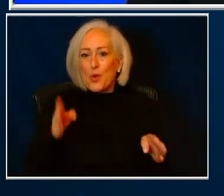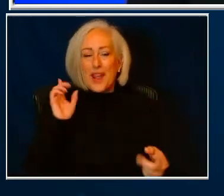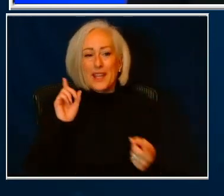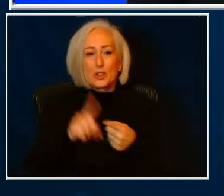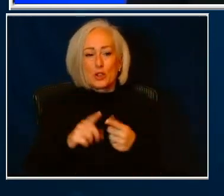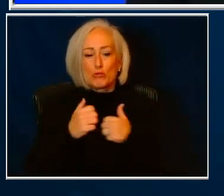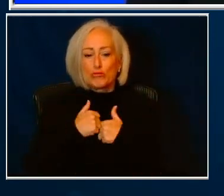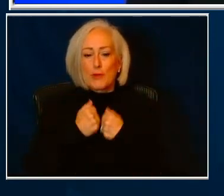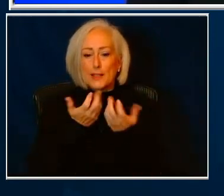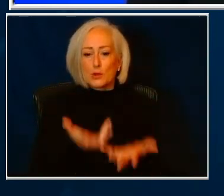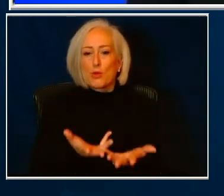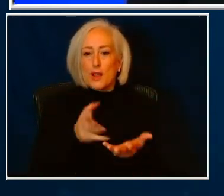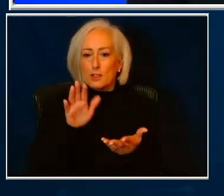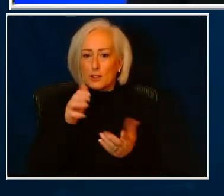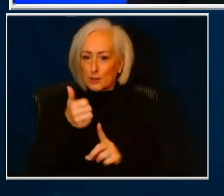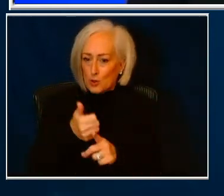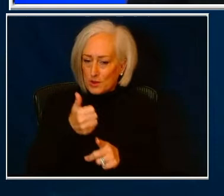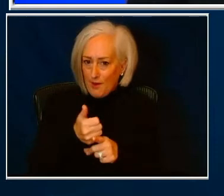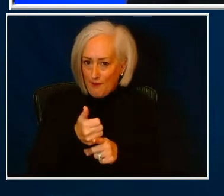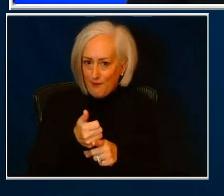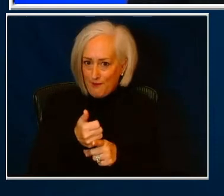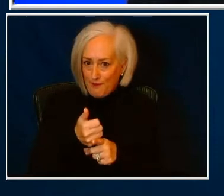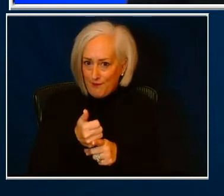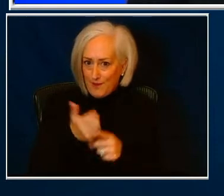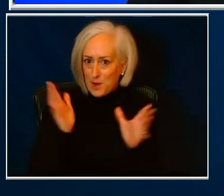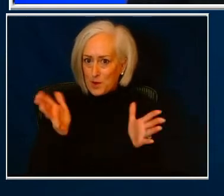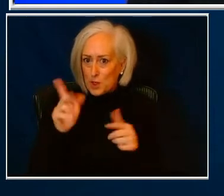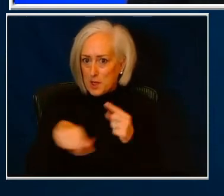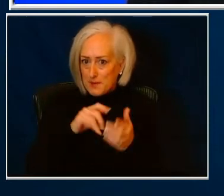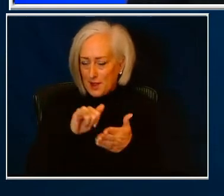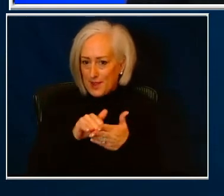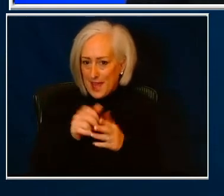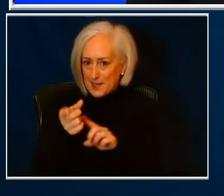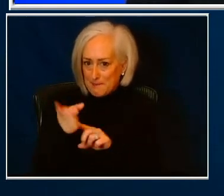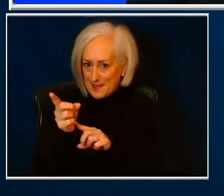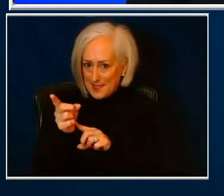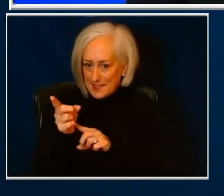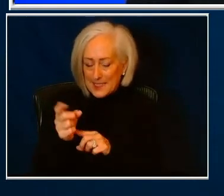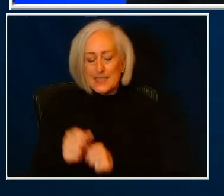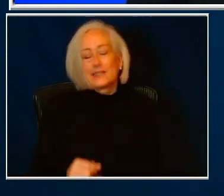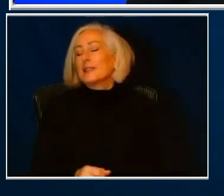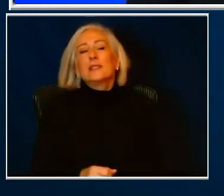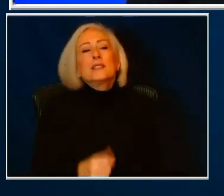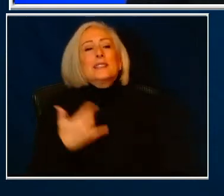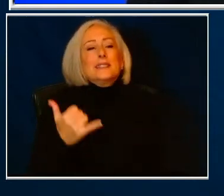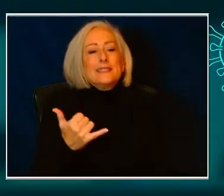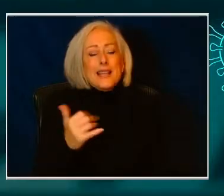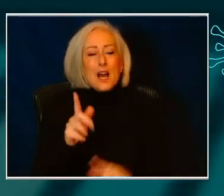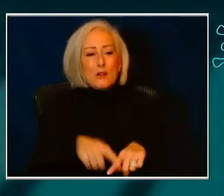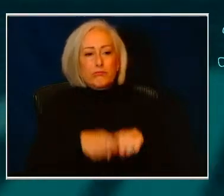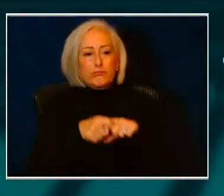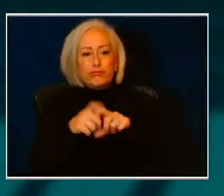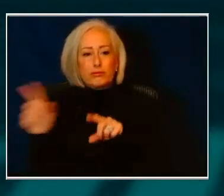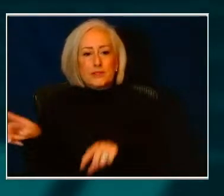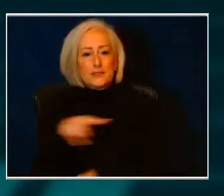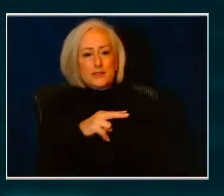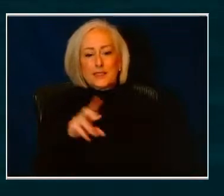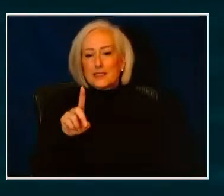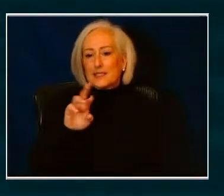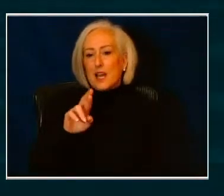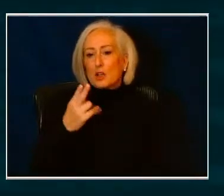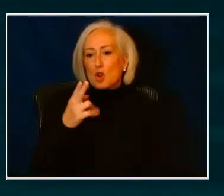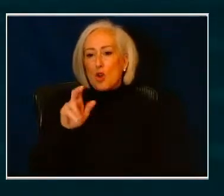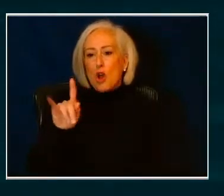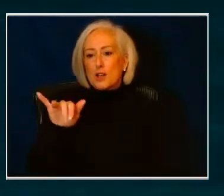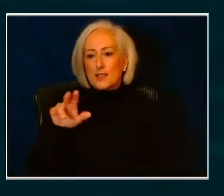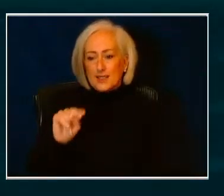express yourself. And I want to talk about that here in just a moment. I want to take a quick break and check in with Dr. Dana Hawkinson, Medical Director of Infection